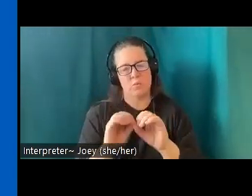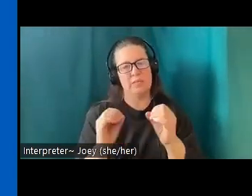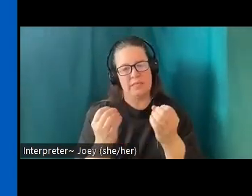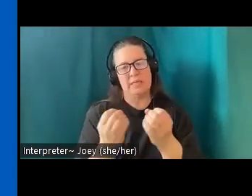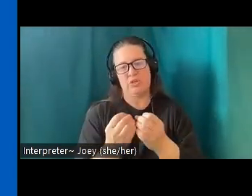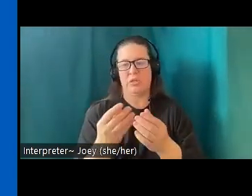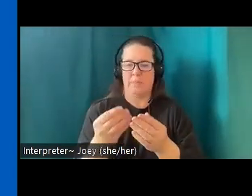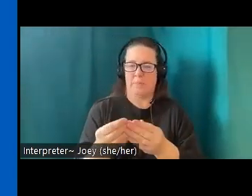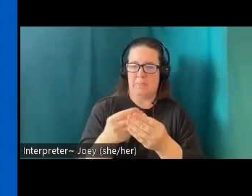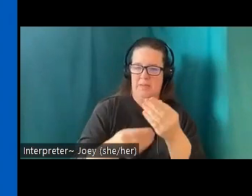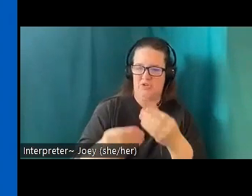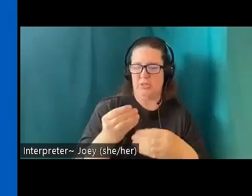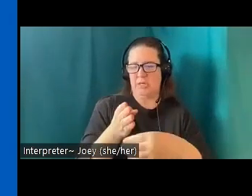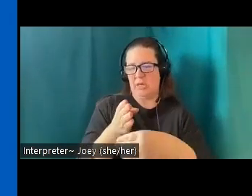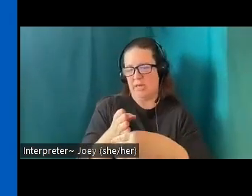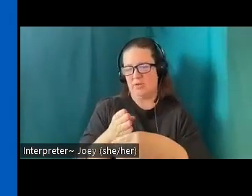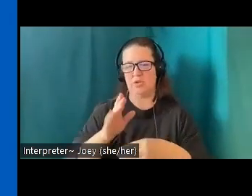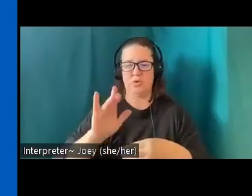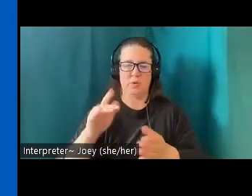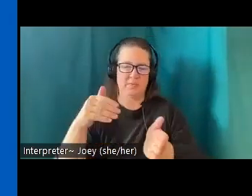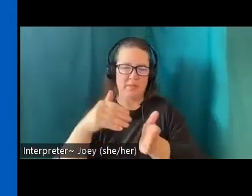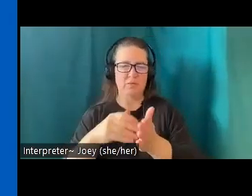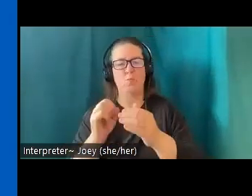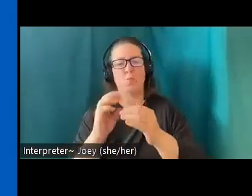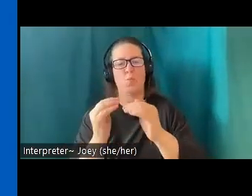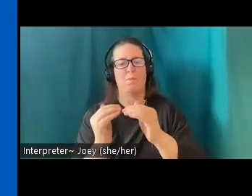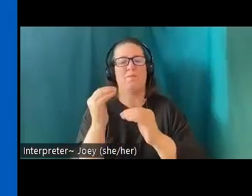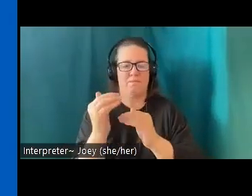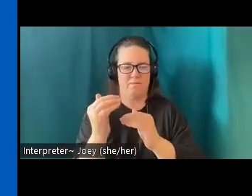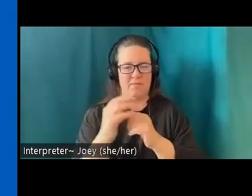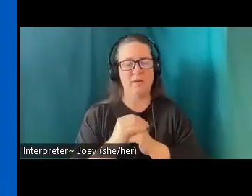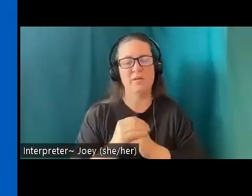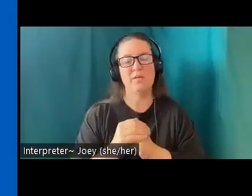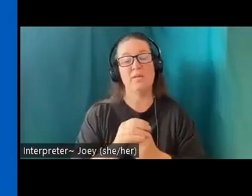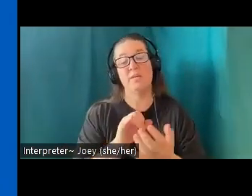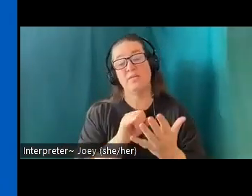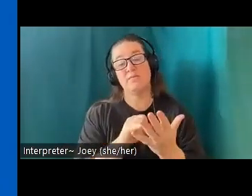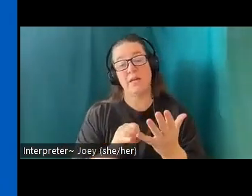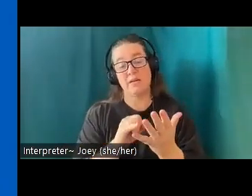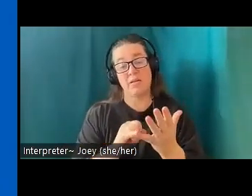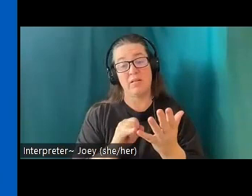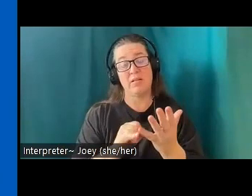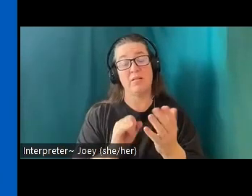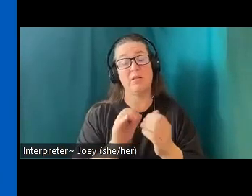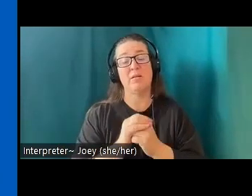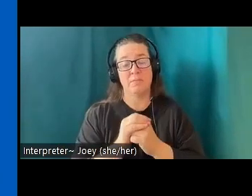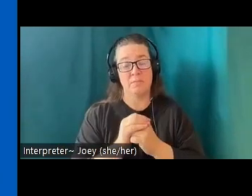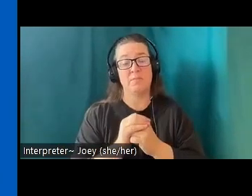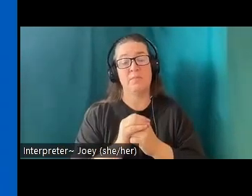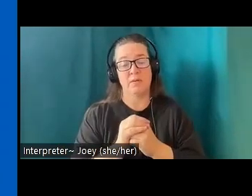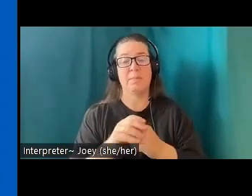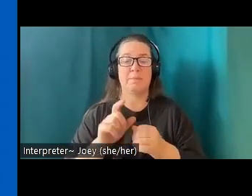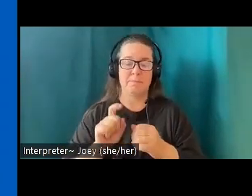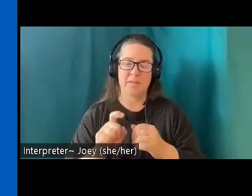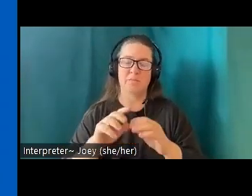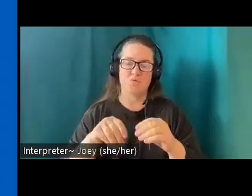above, not the fiscal sponsor. And finally, groups must have as their primary focus producing or supporting arts